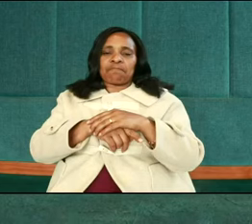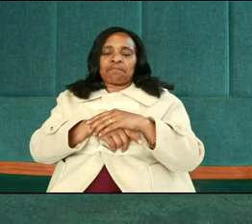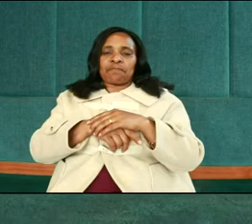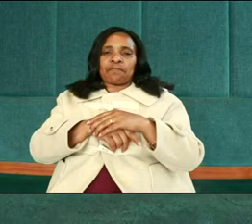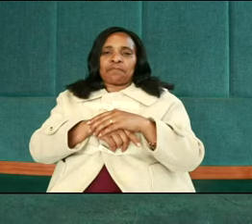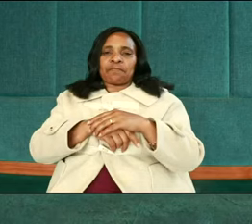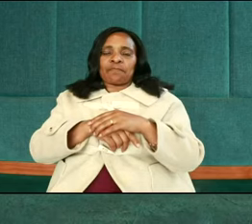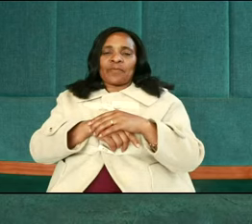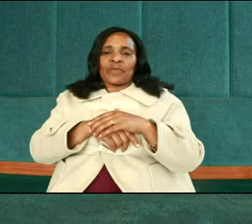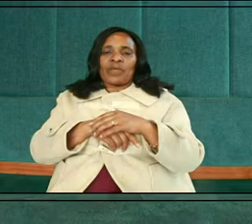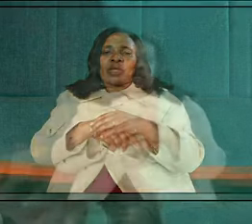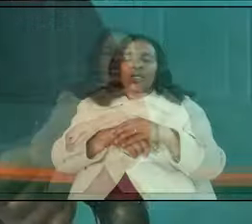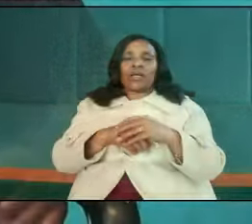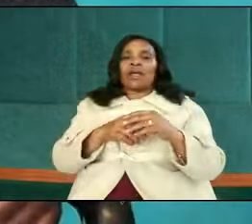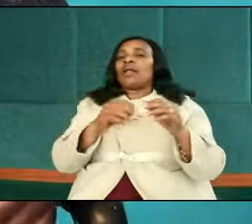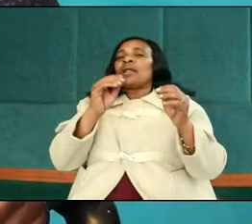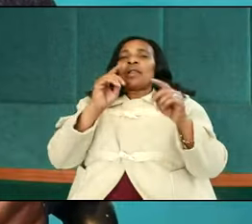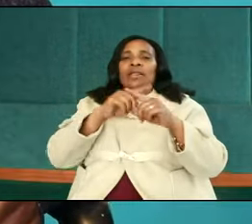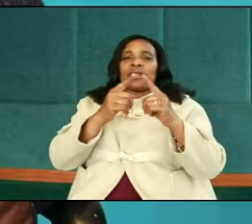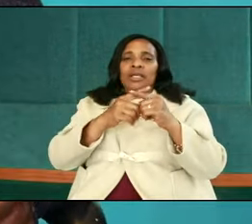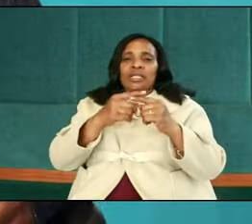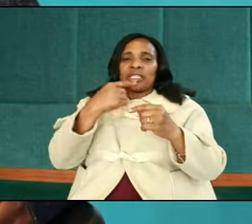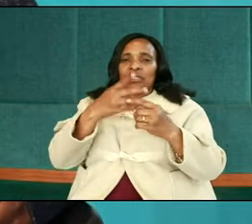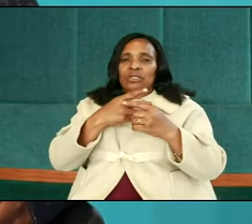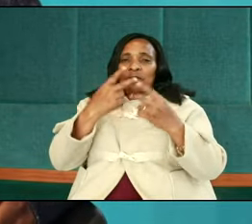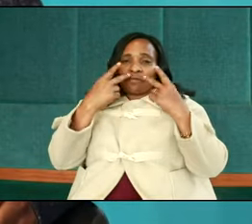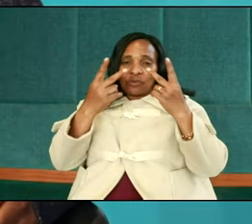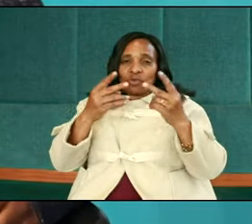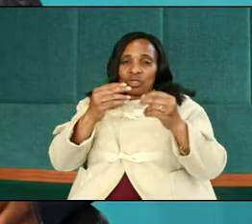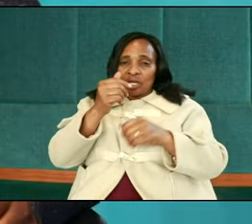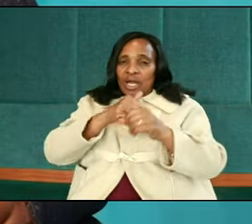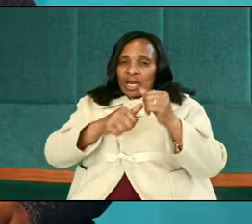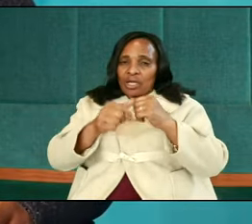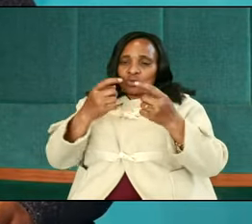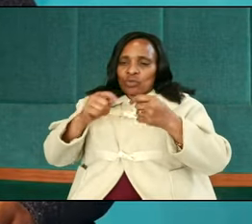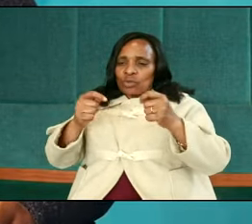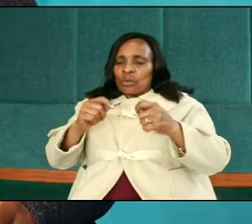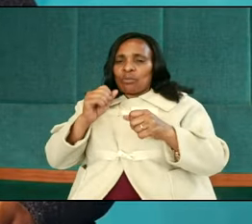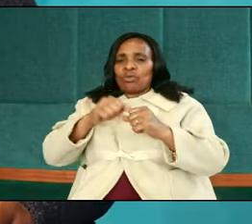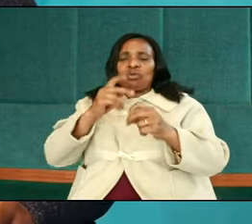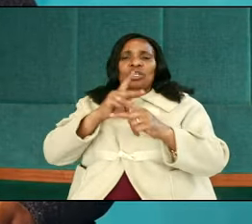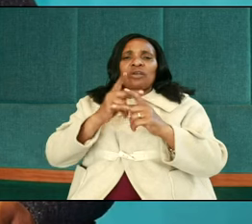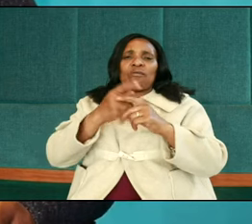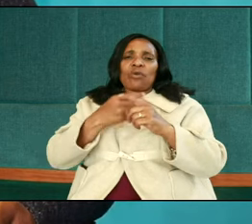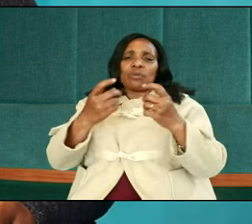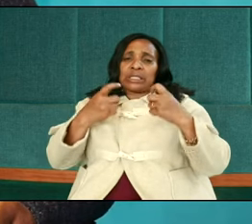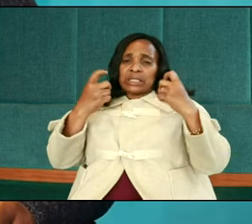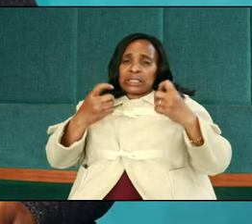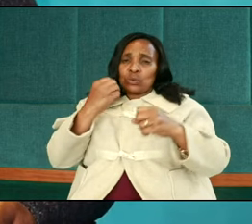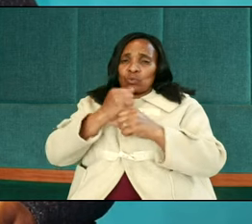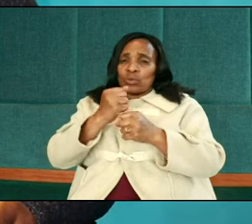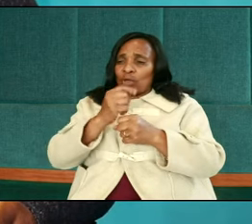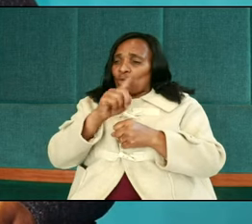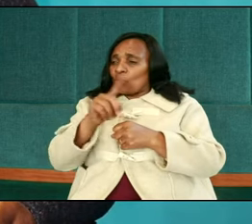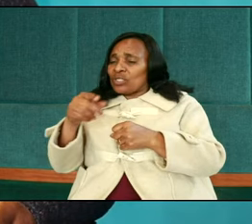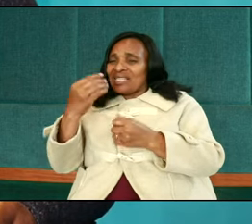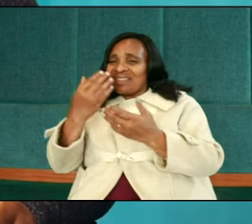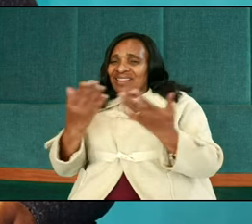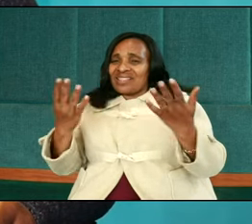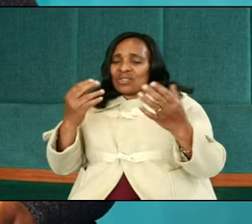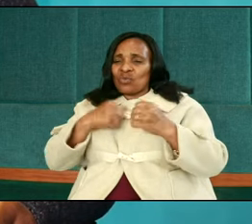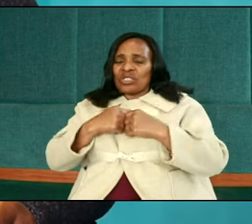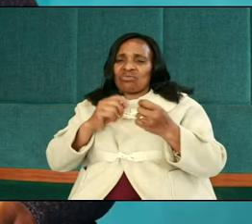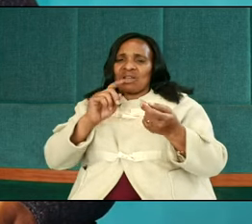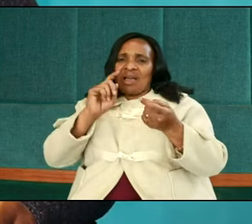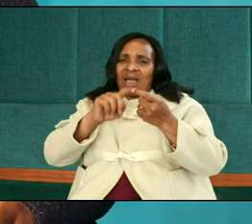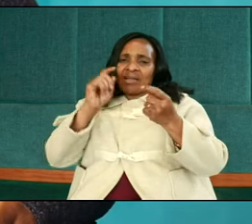Kimberly. And it is... Patience under trials will keep us from saying and doing those things which will injure our own souls